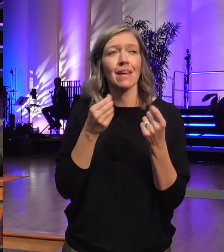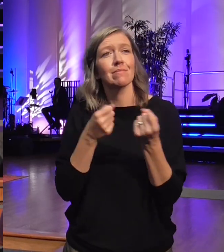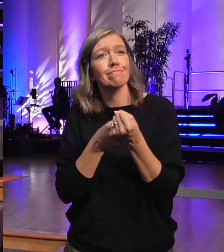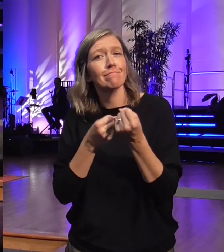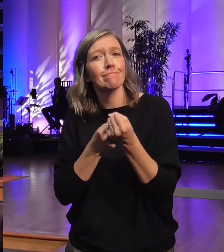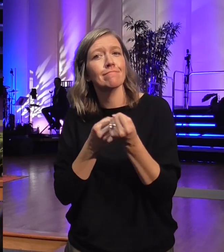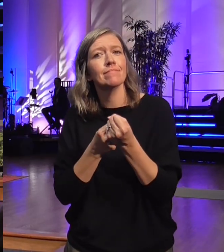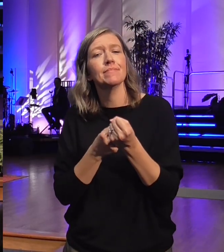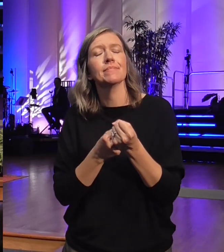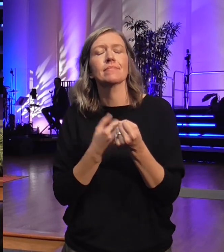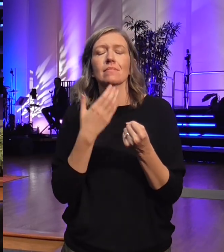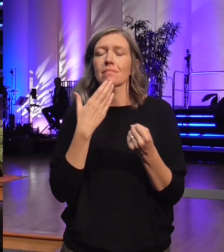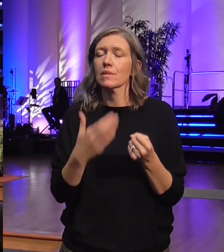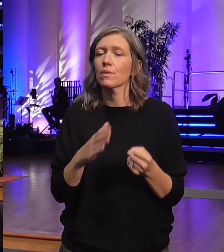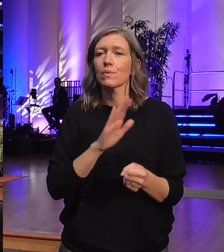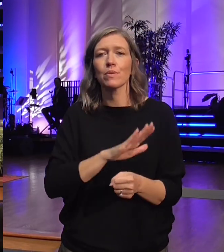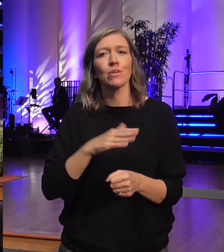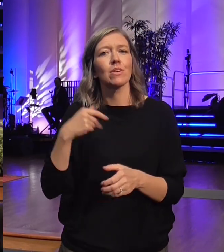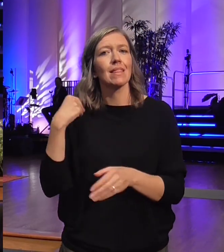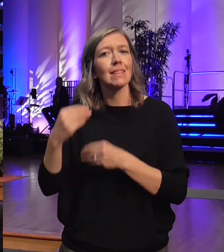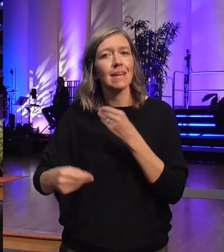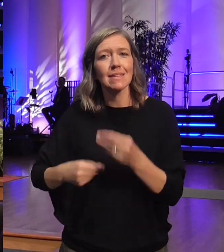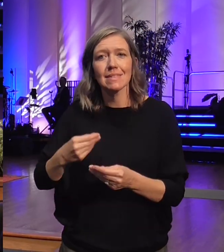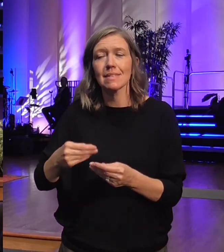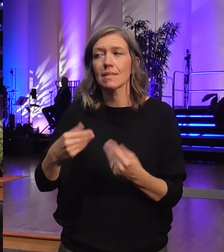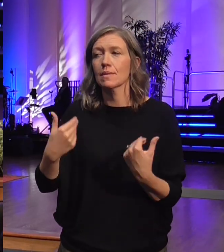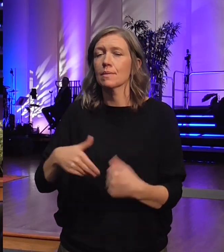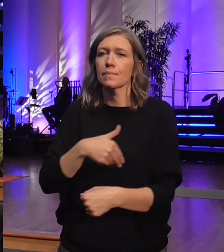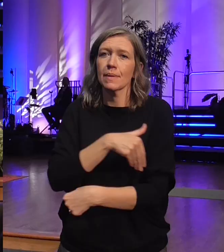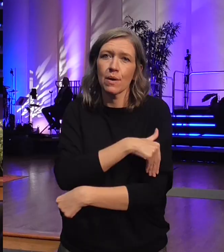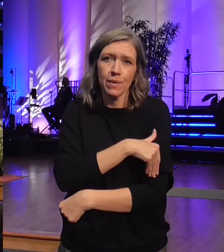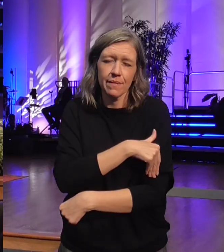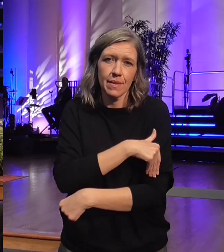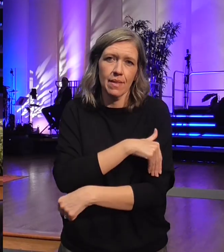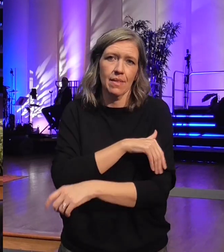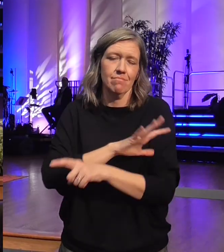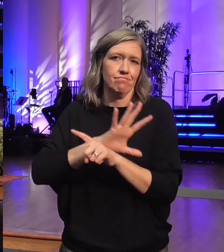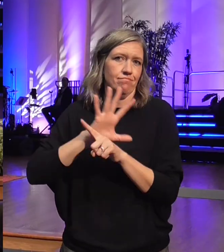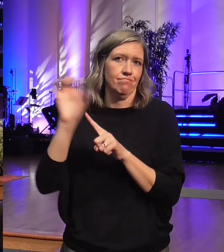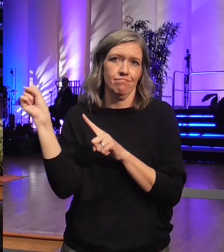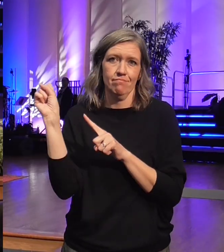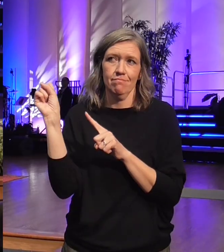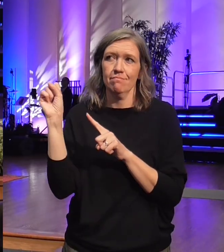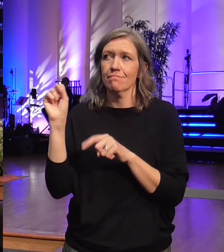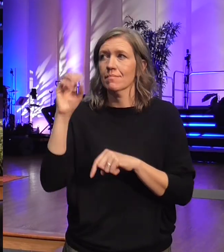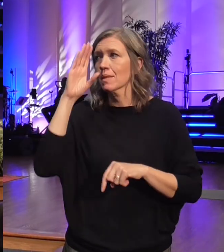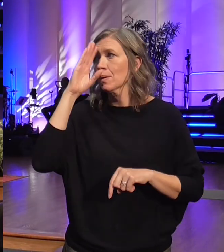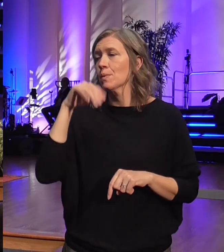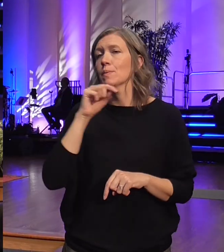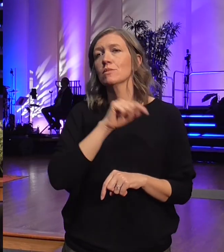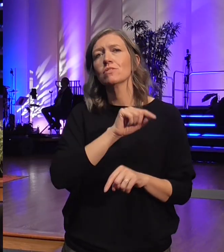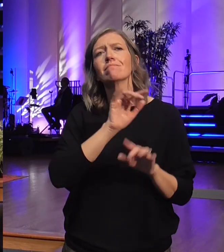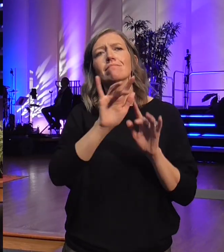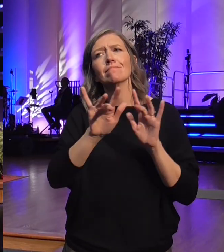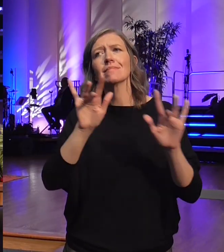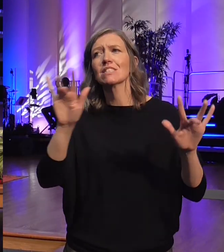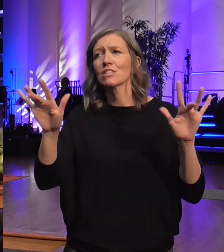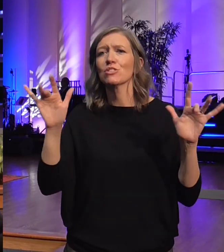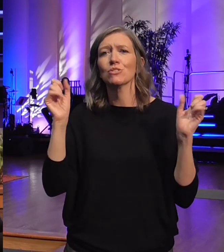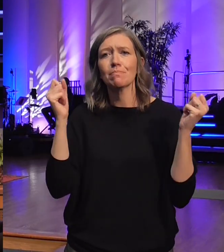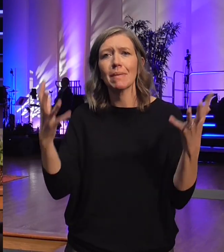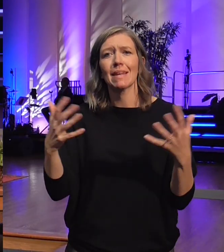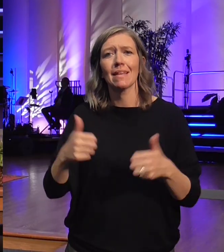so much. The legacy of Dr. Patty is powerful and magnificent. And I know that she has touched many of our lives. And when we